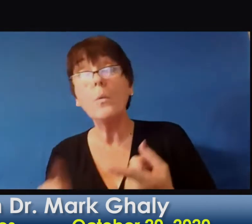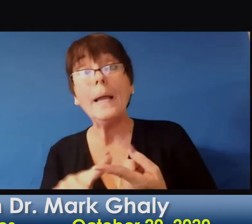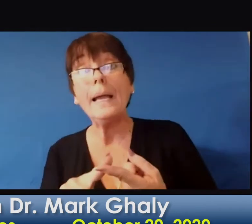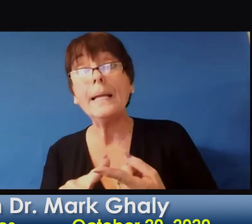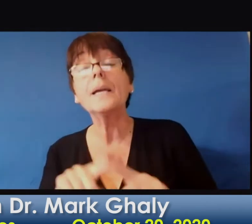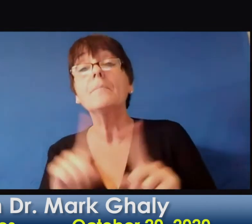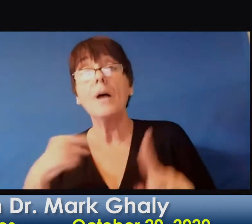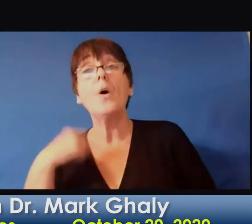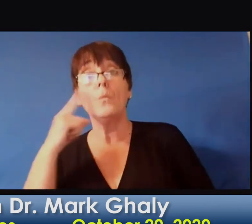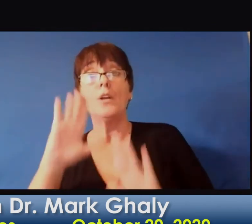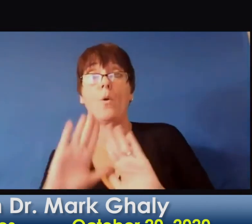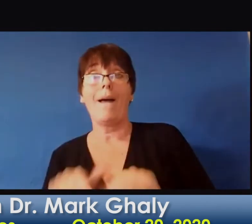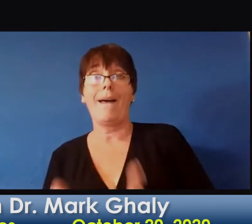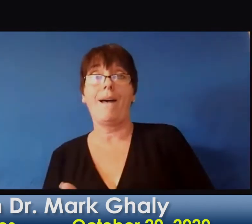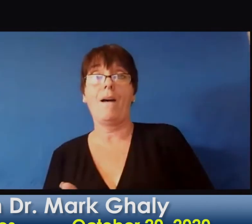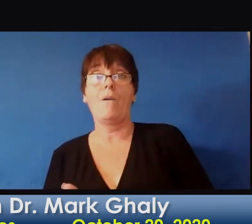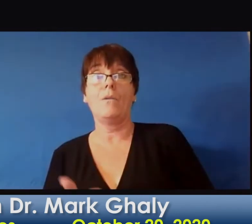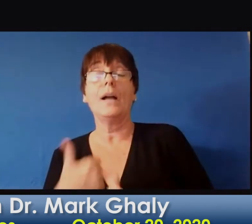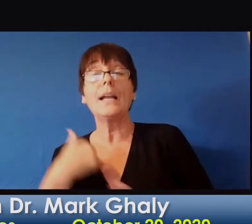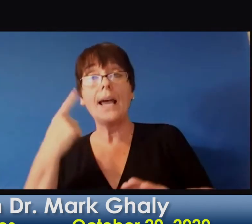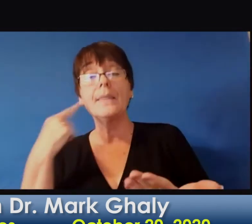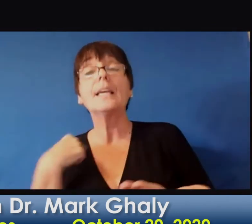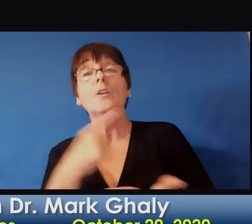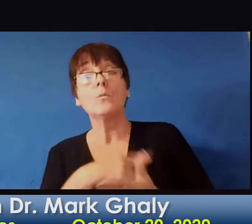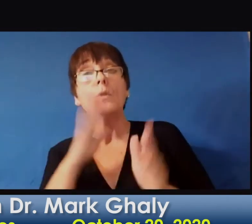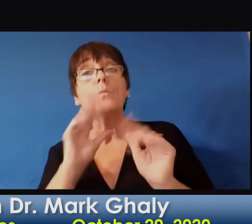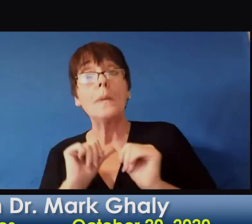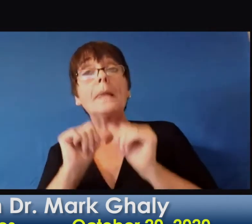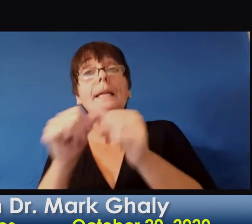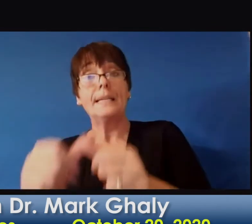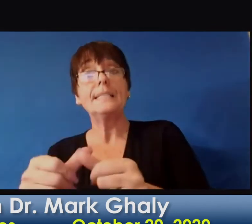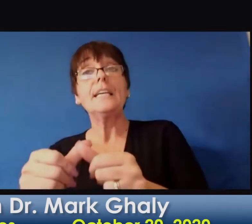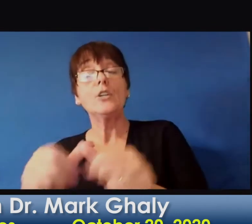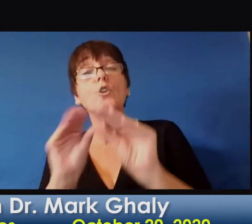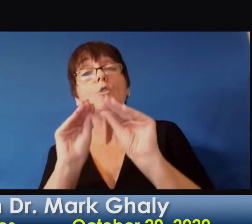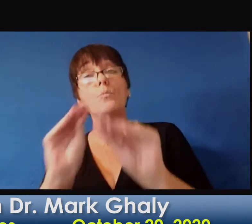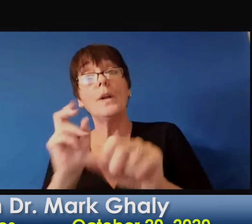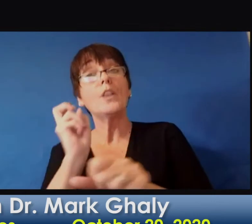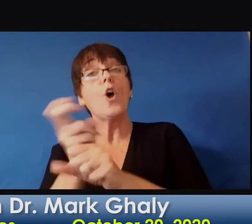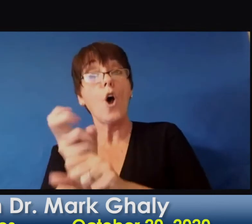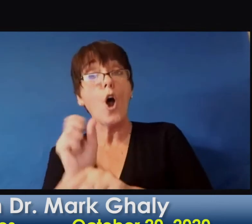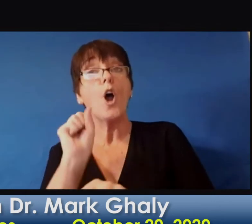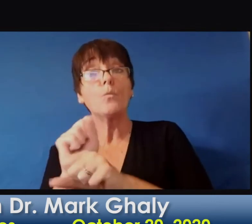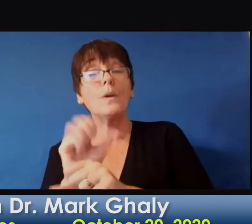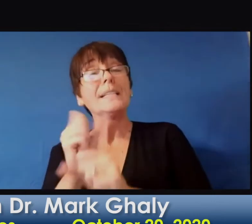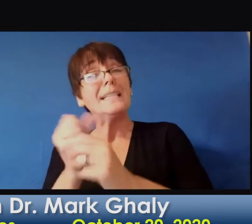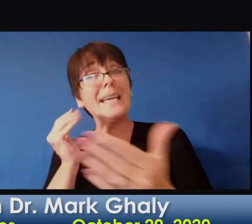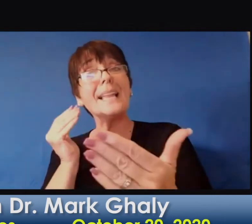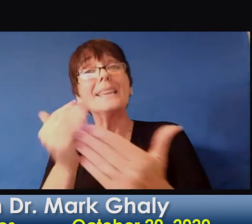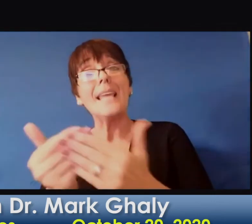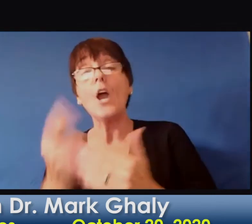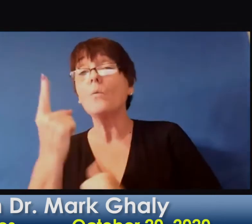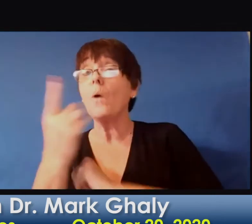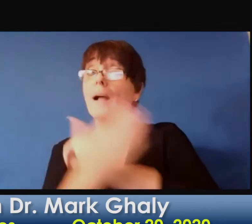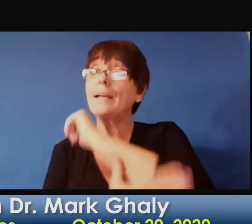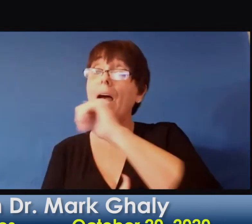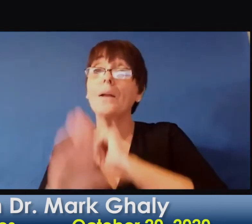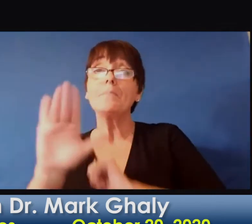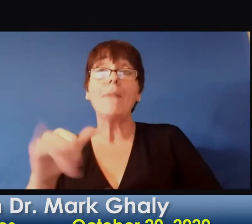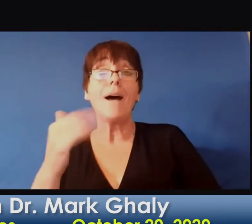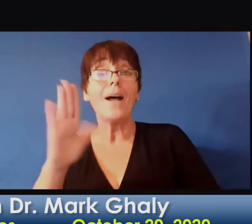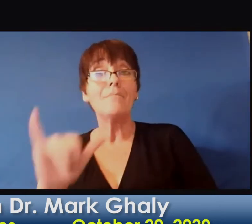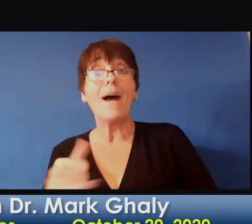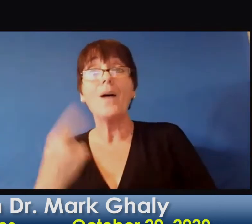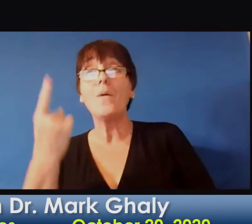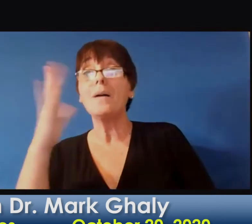do know how. And I think we'll continue to put in the hard work to get us there, one county at a time, but across